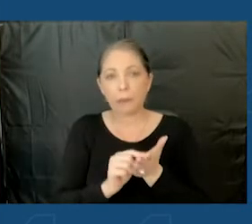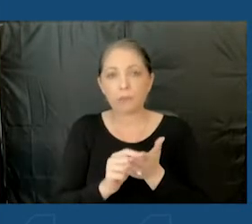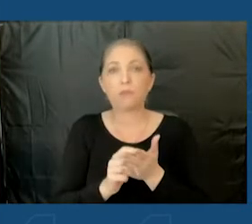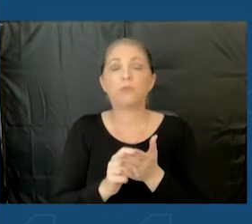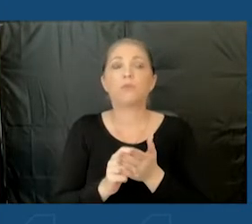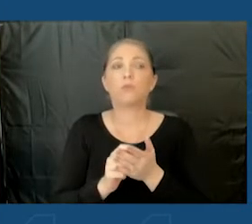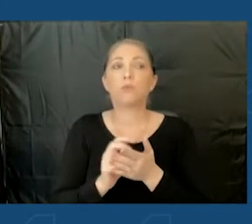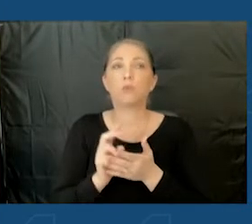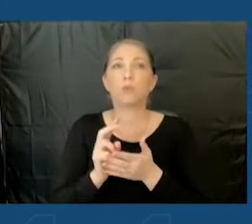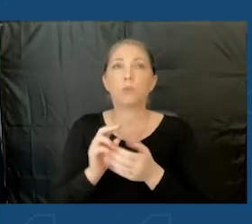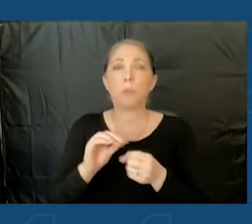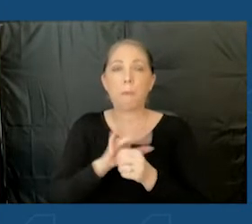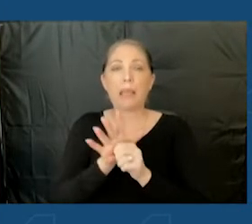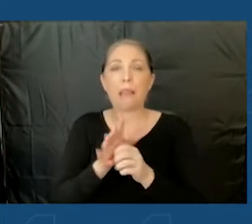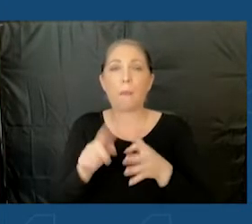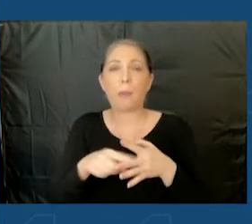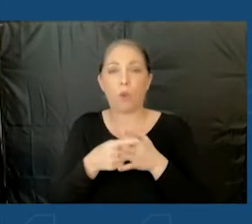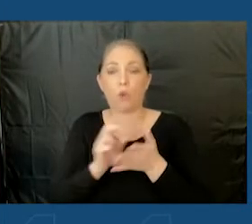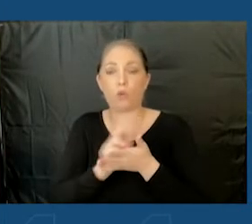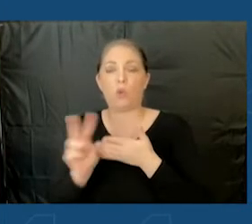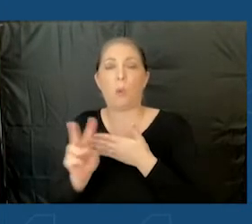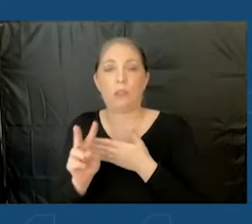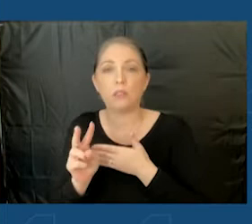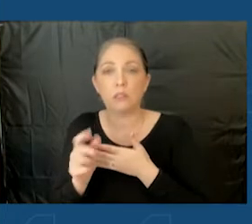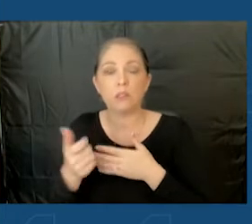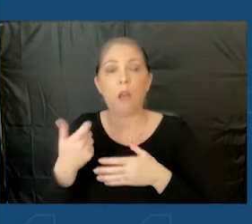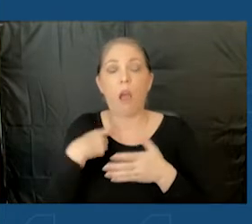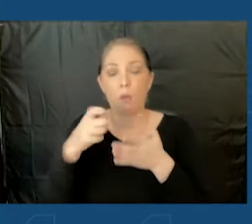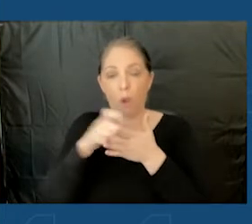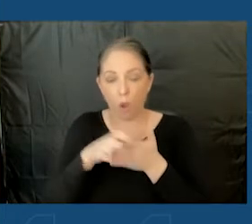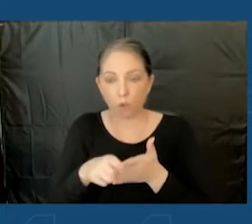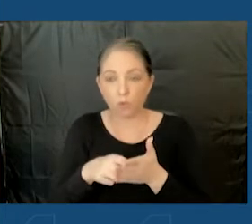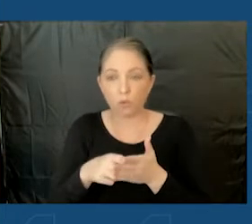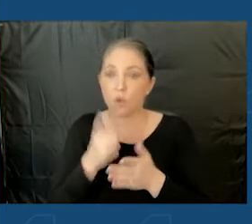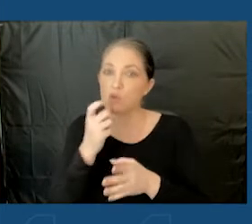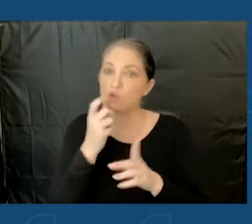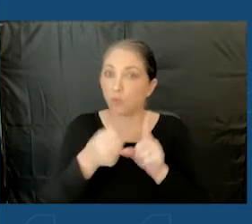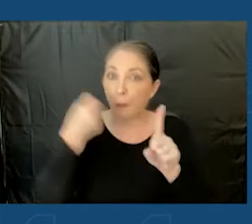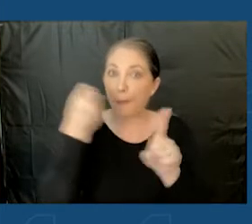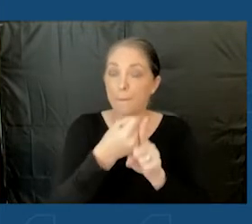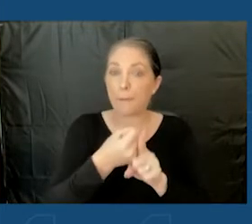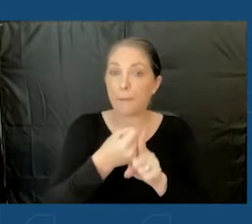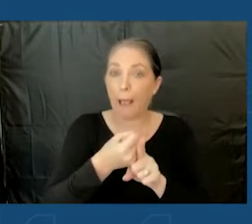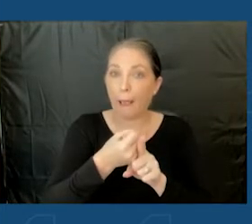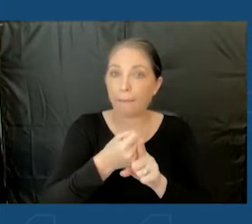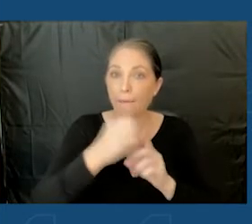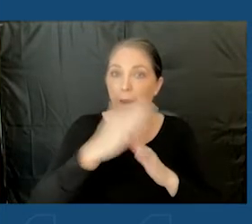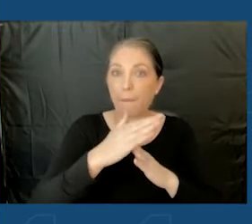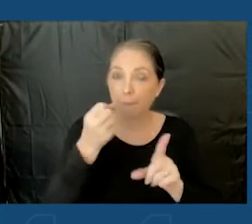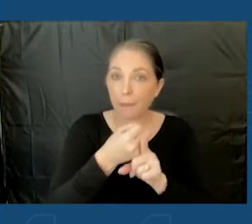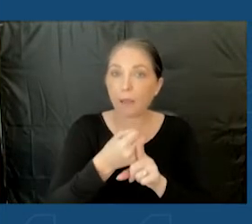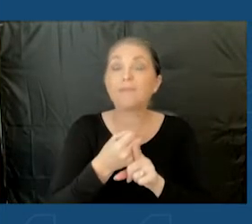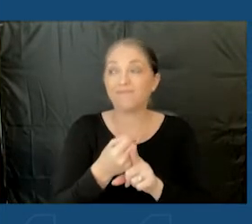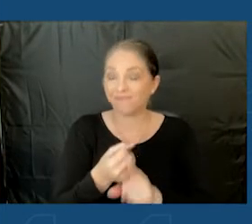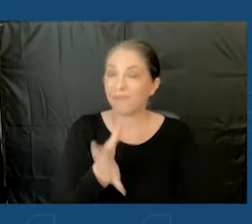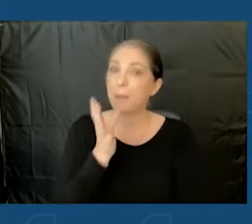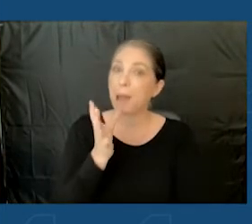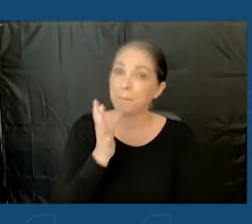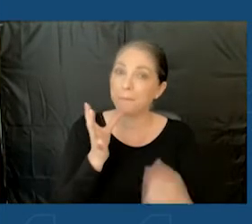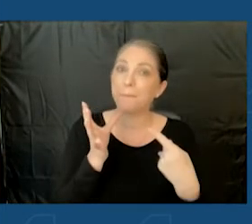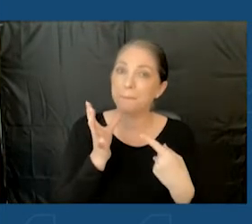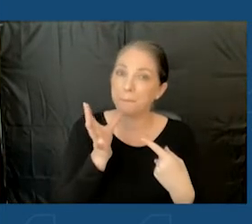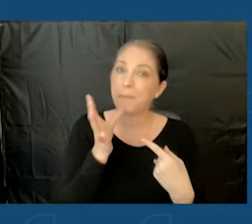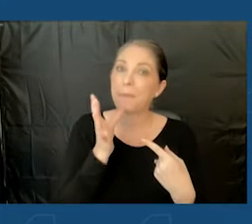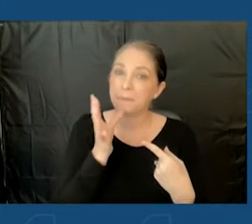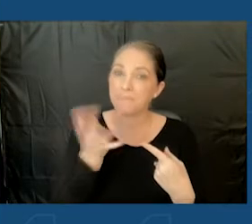about who's being hardest hit during the pandemic. Well, it was the moms, the working women who many of them had